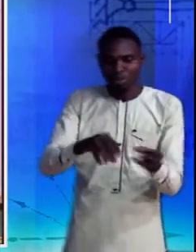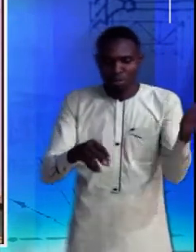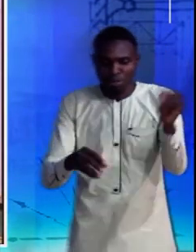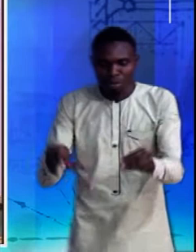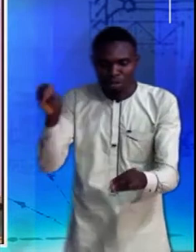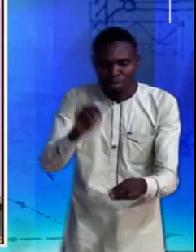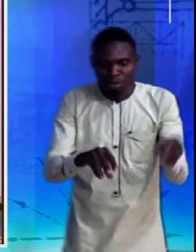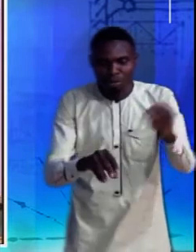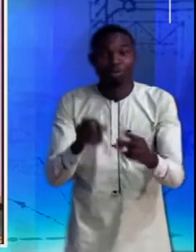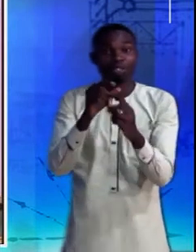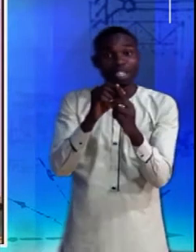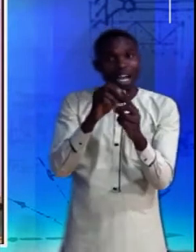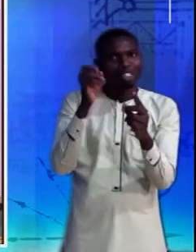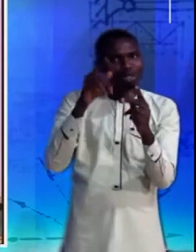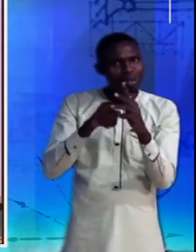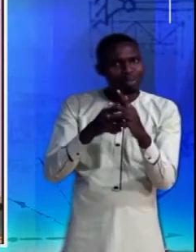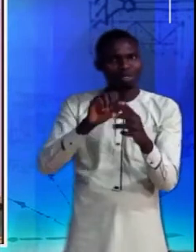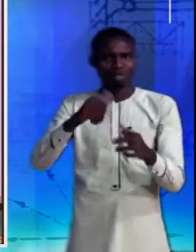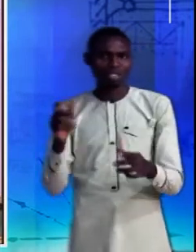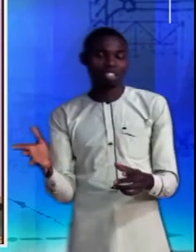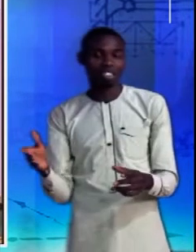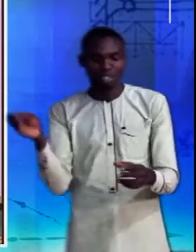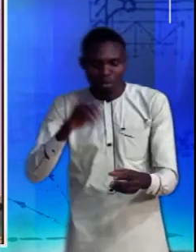is the quantity